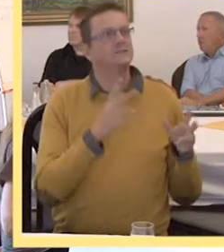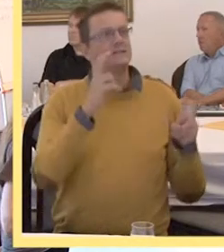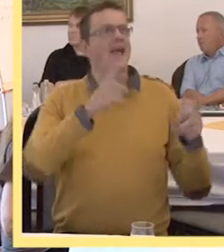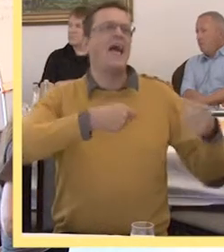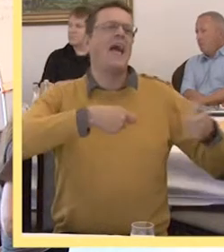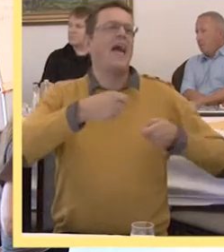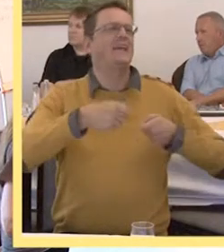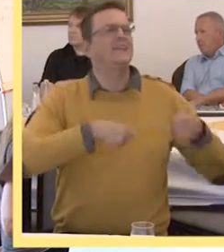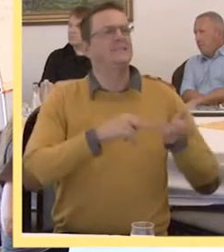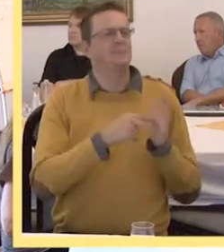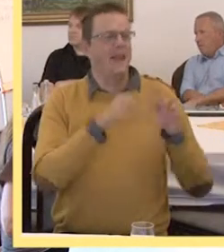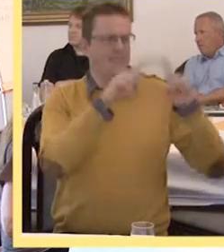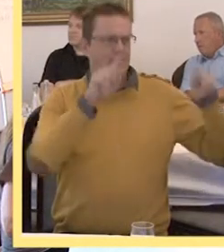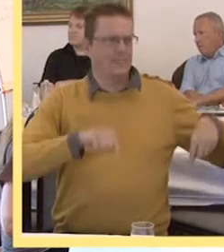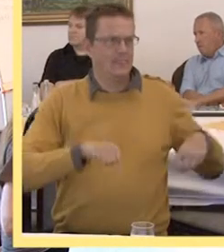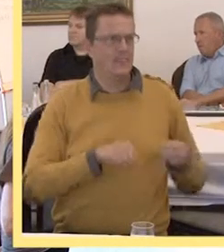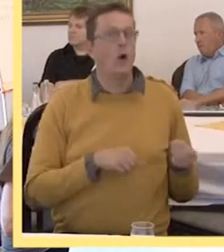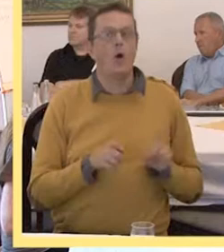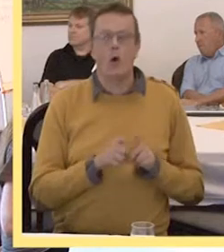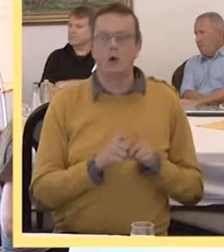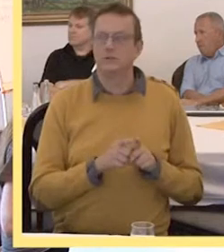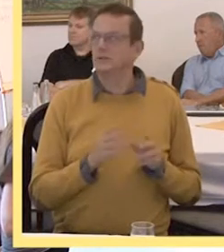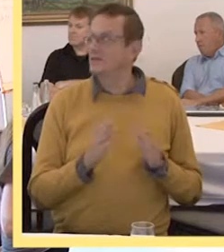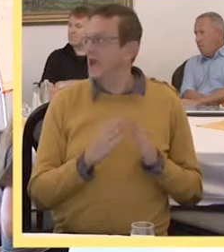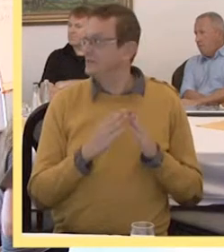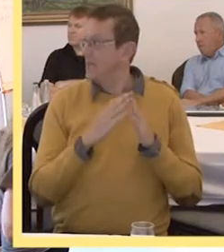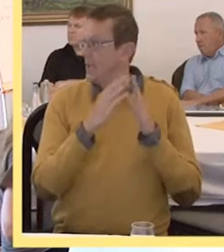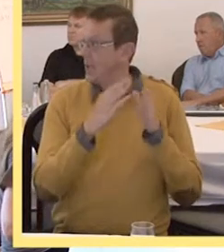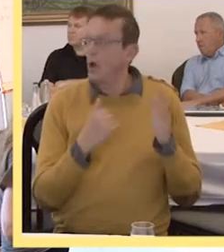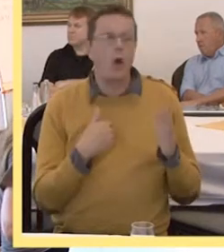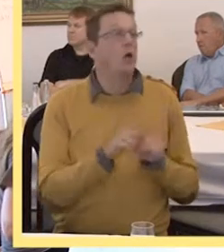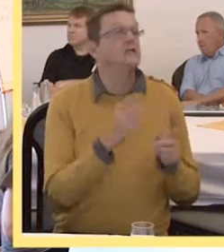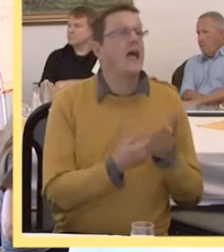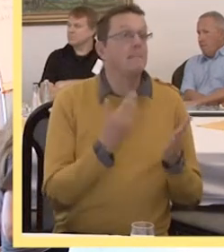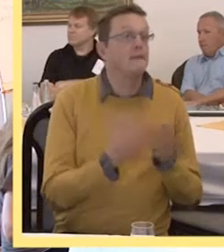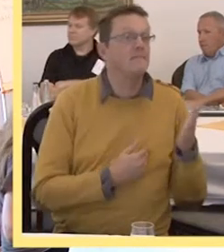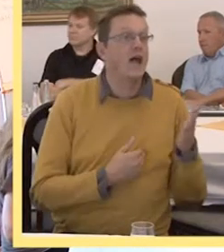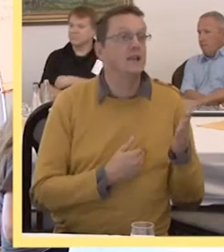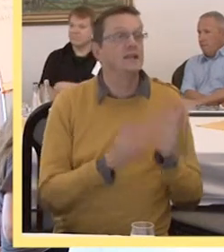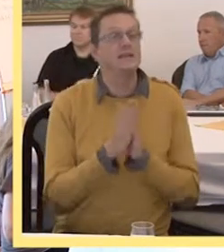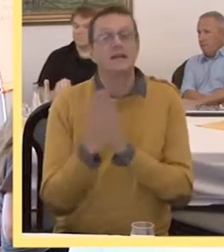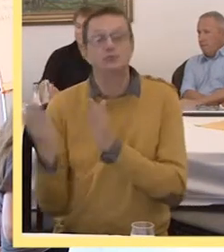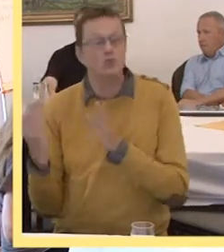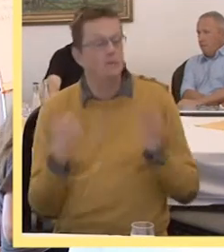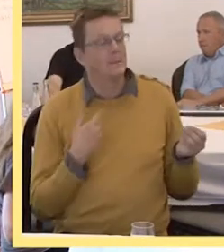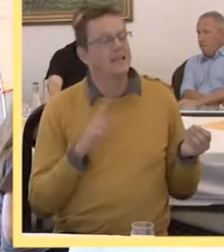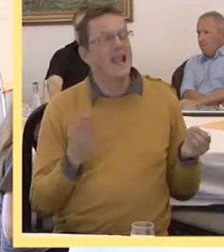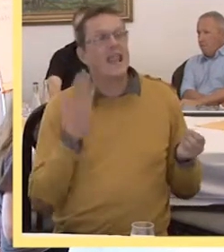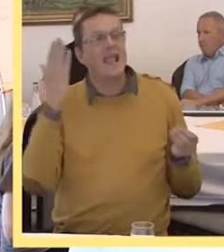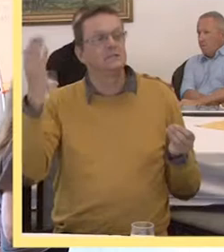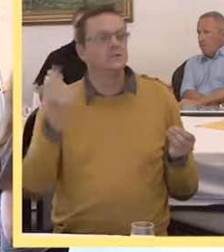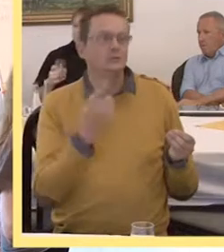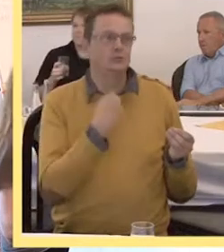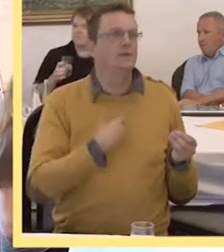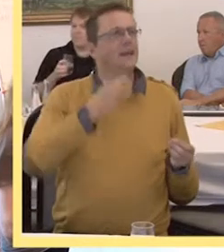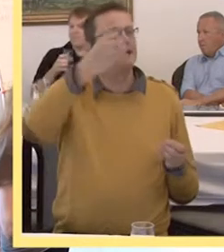contain recommended readings and recommended literature to deepen the knowledge. So we are